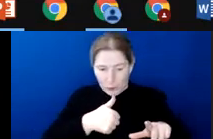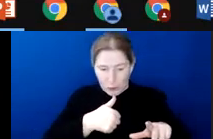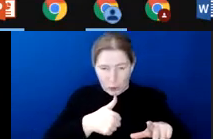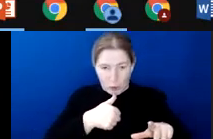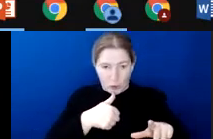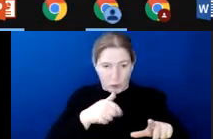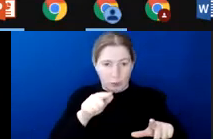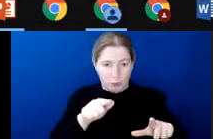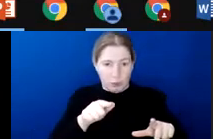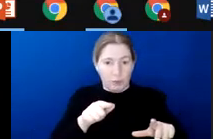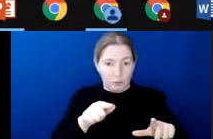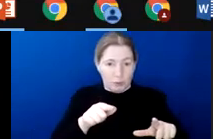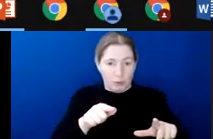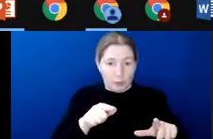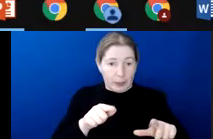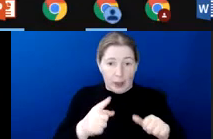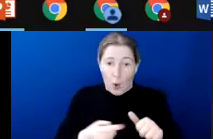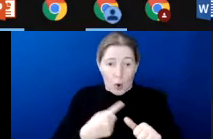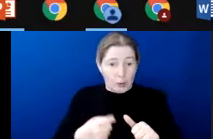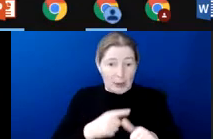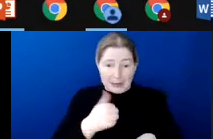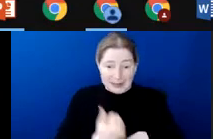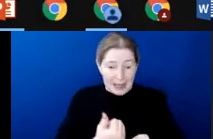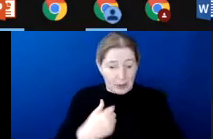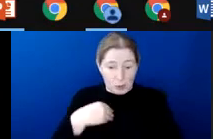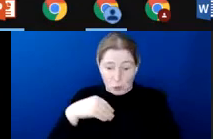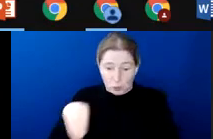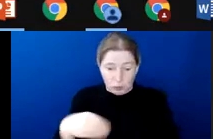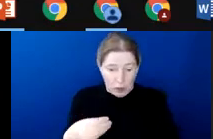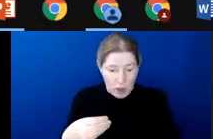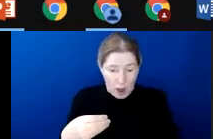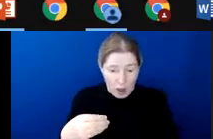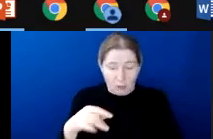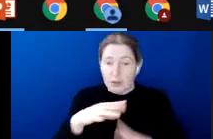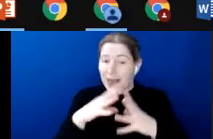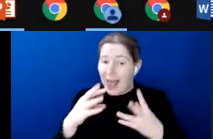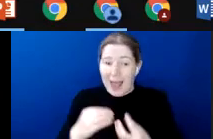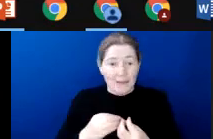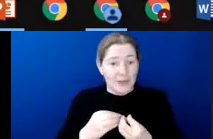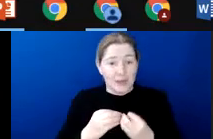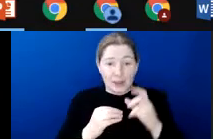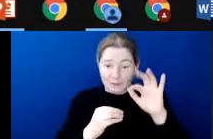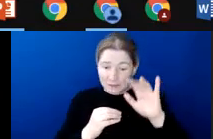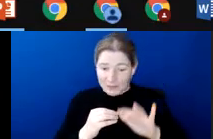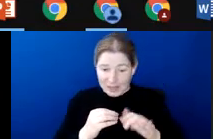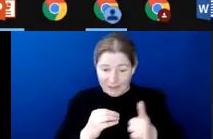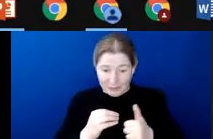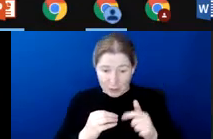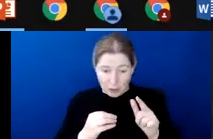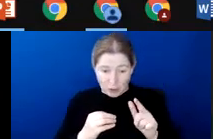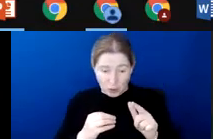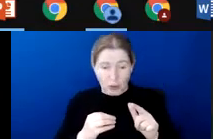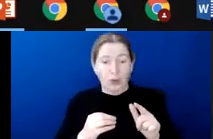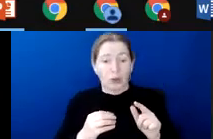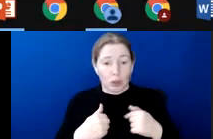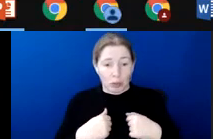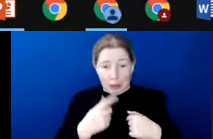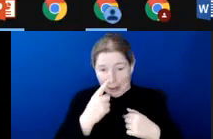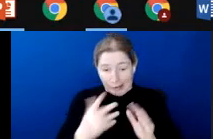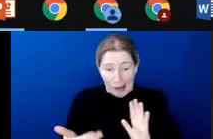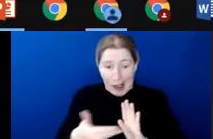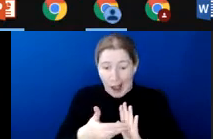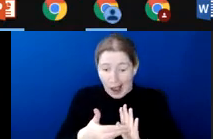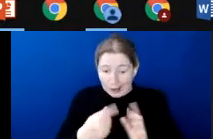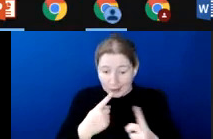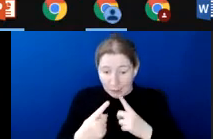this is set automatically to corporate credit card. Everything has been filled in. I can add information